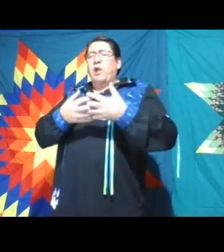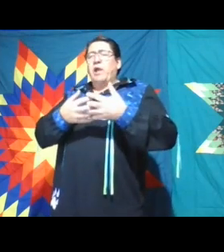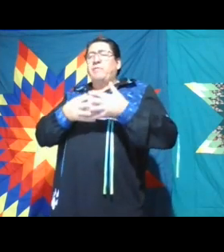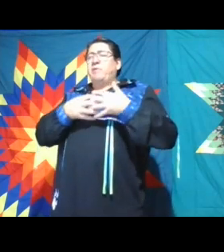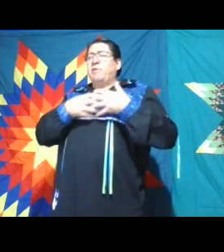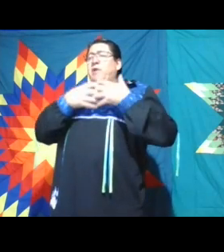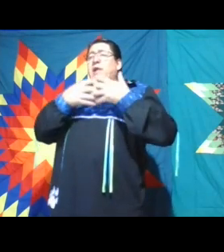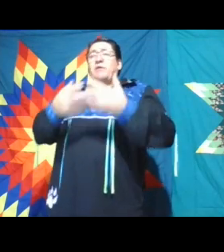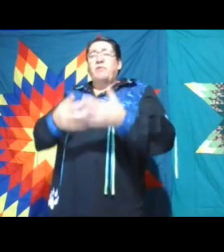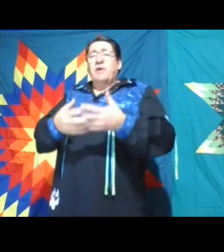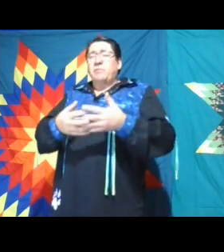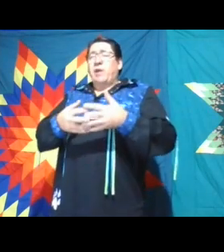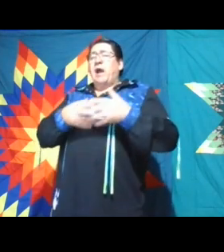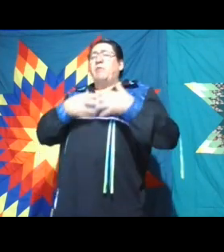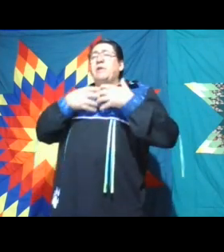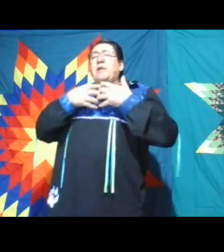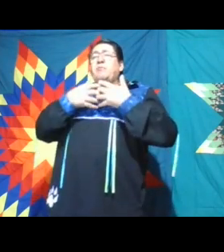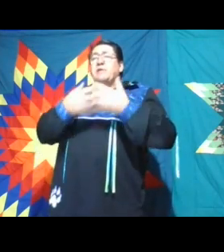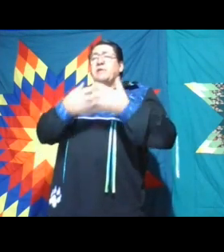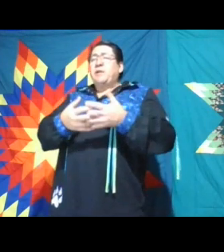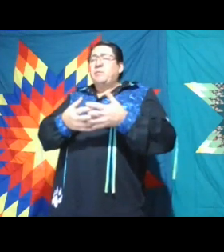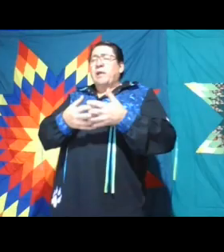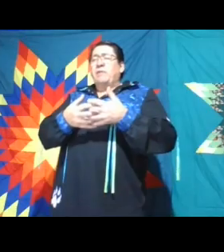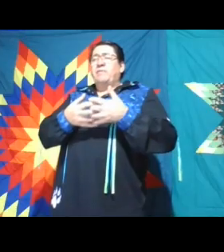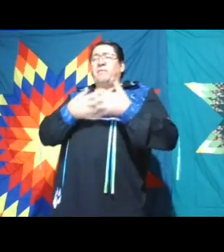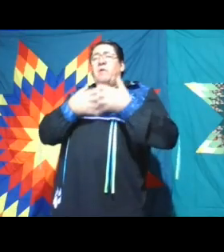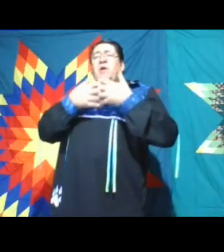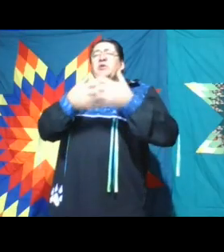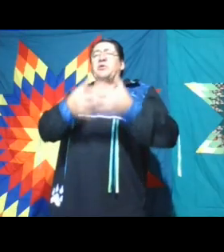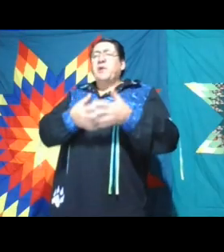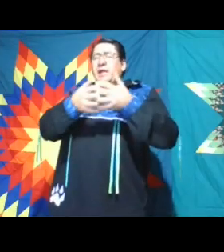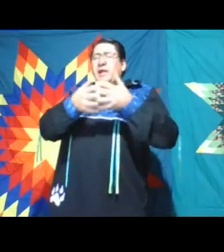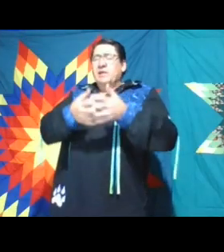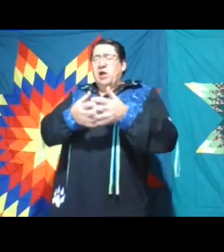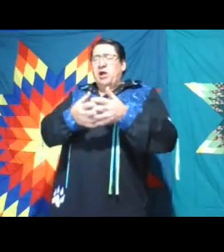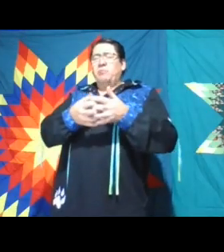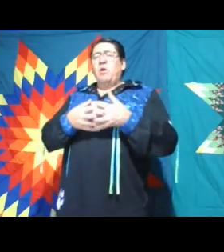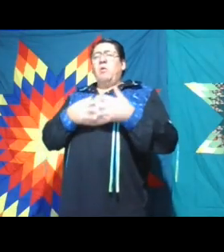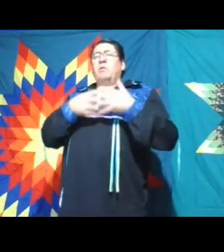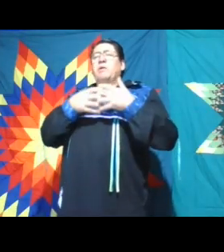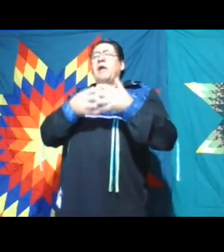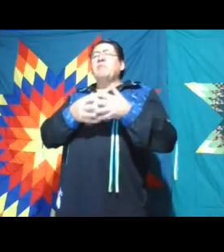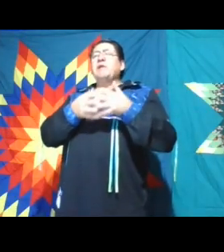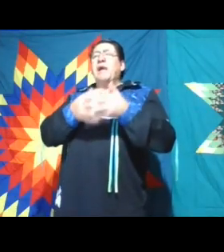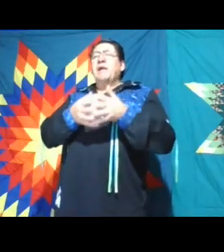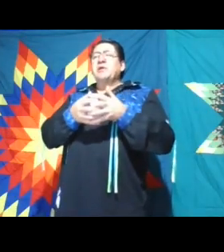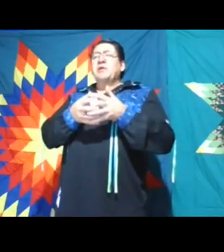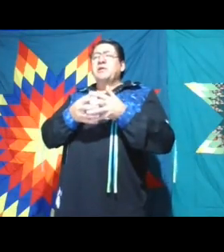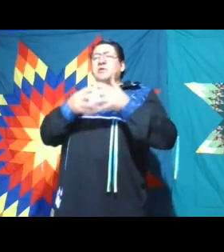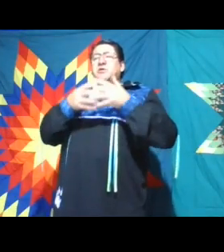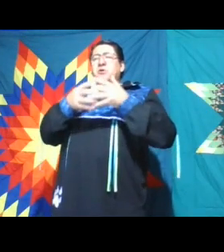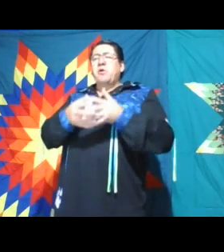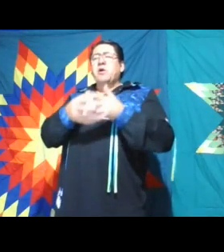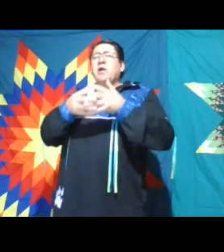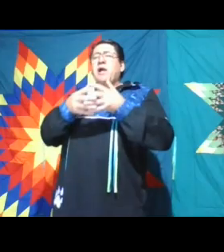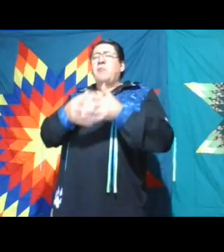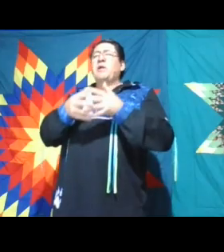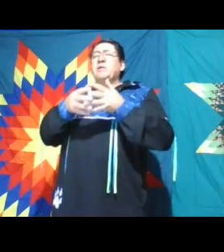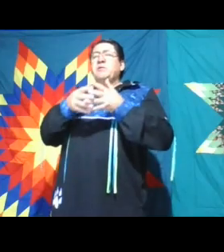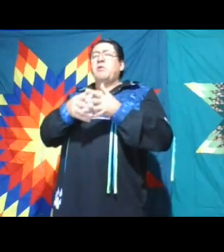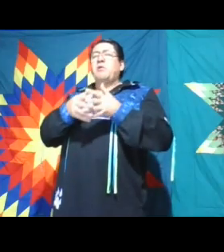personal branding, for like their resume. How do they present themselves to get a job? Well, that retention is